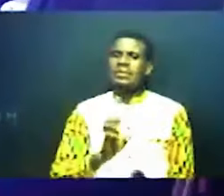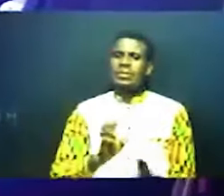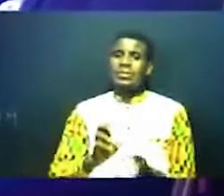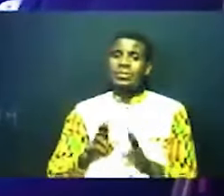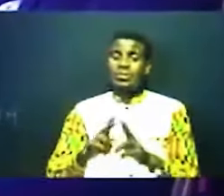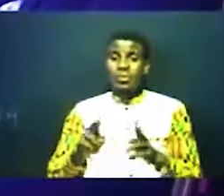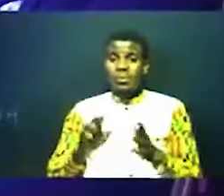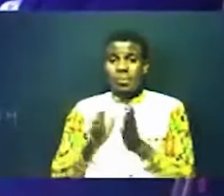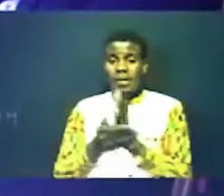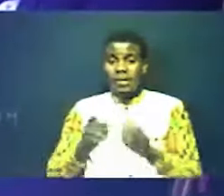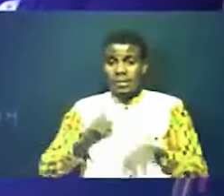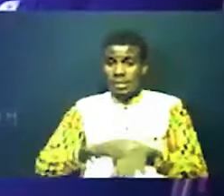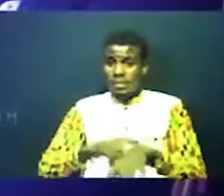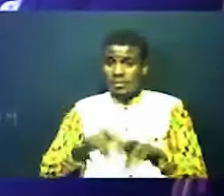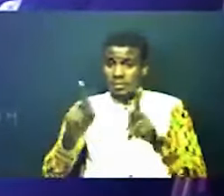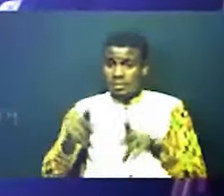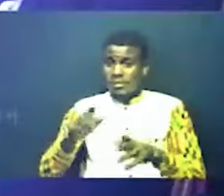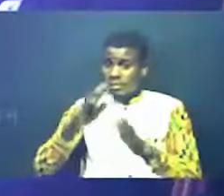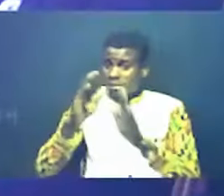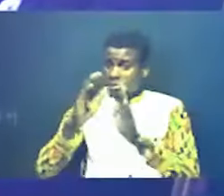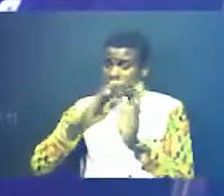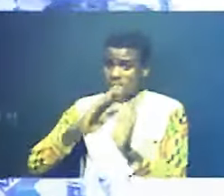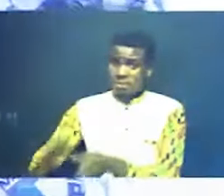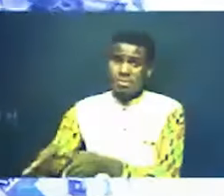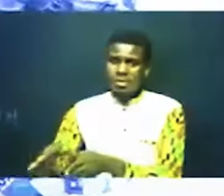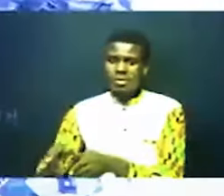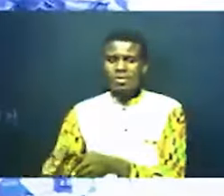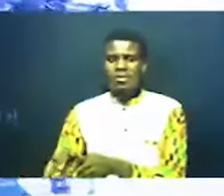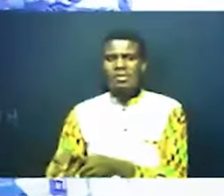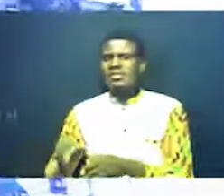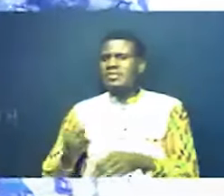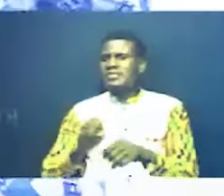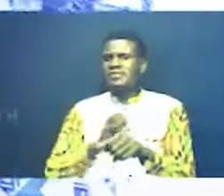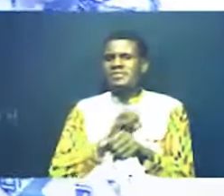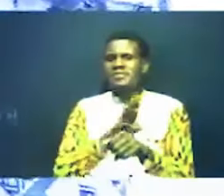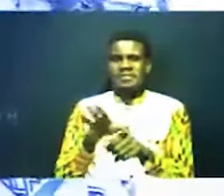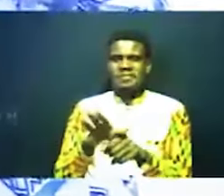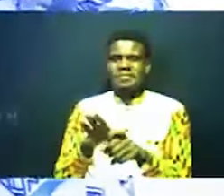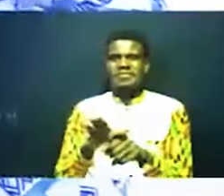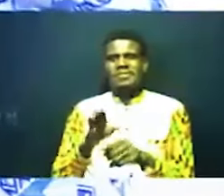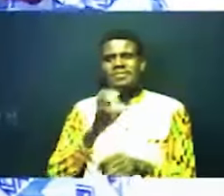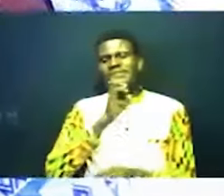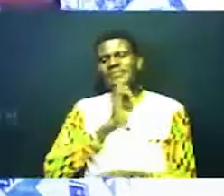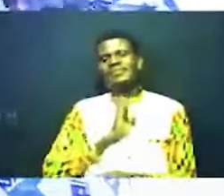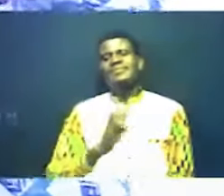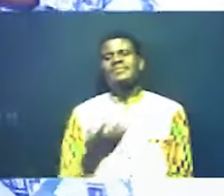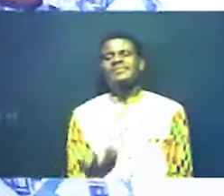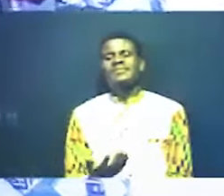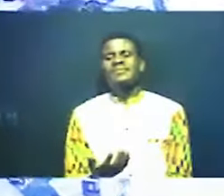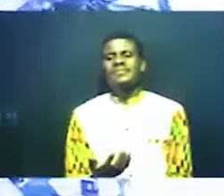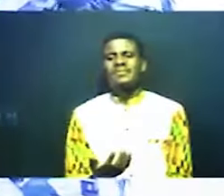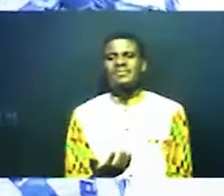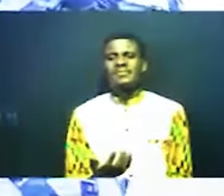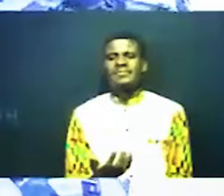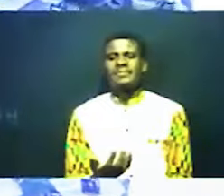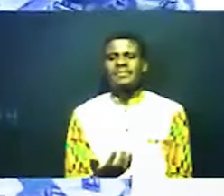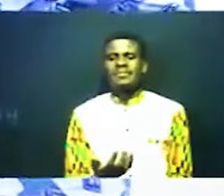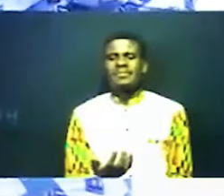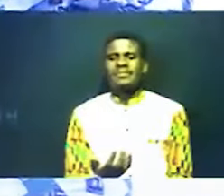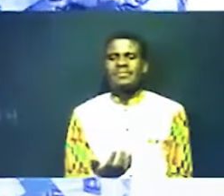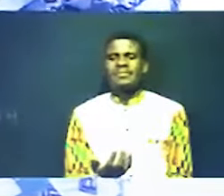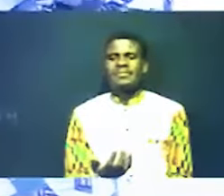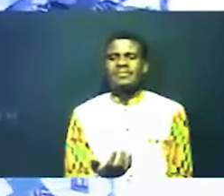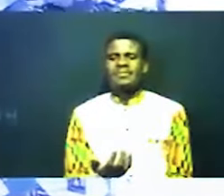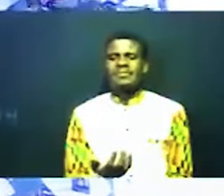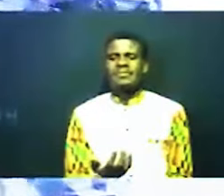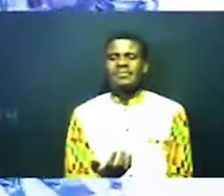ofu frontain na osha se se asopeni a odi ne hu yawi o kan ho nsembo ne kire no pe on fri ne ho no na de